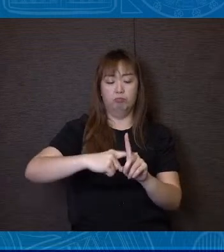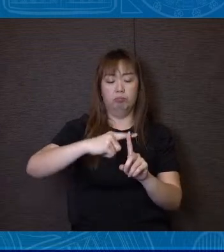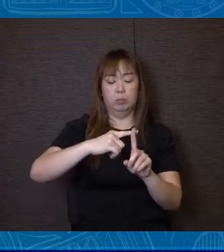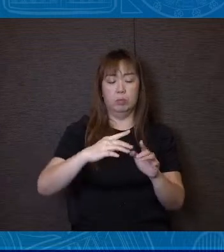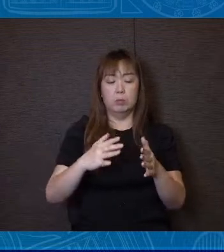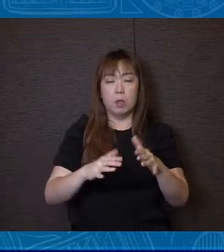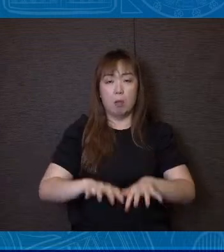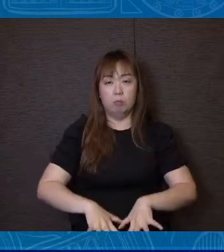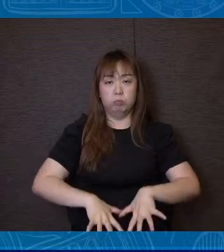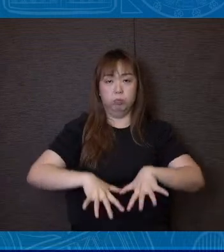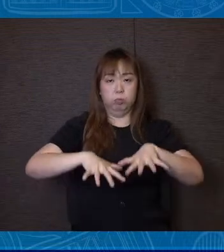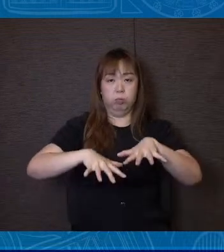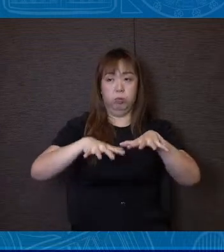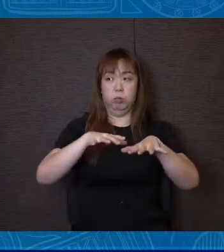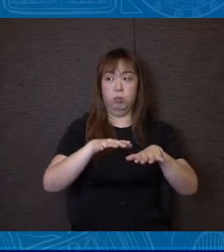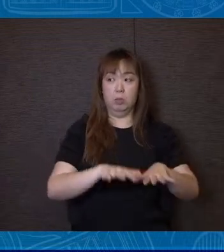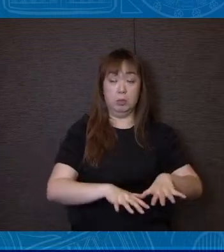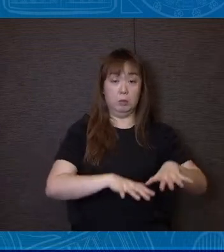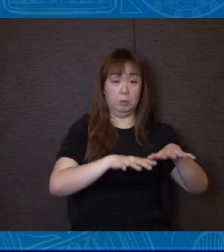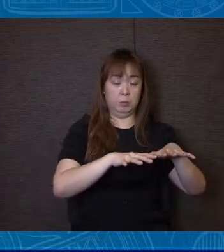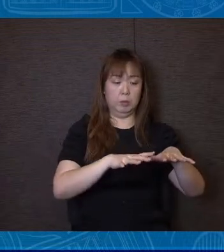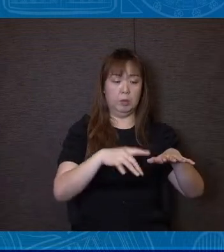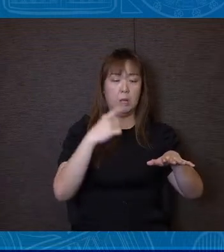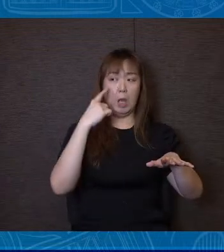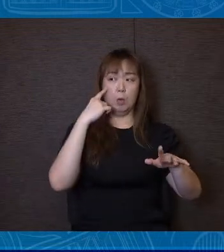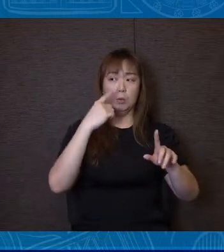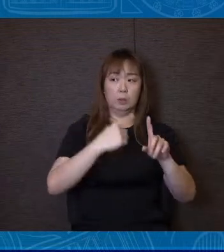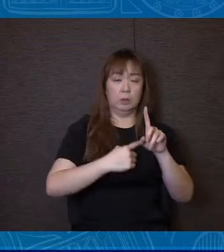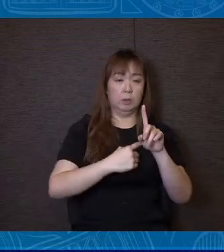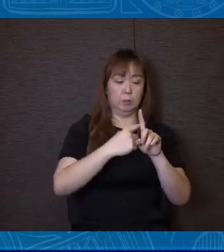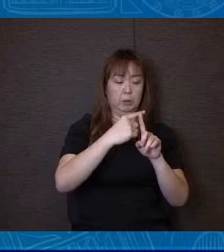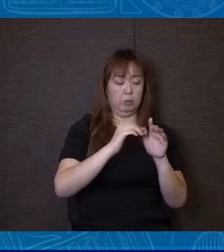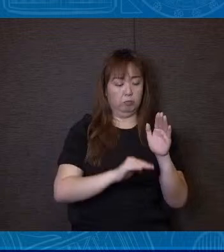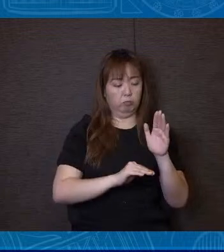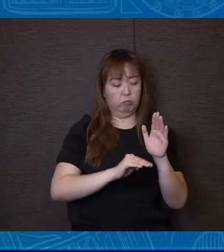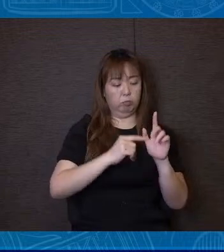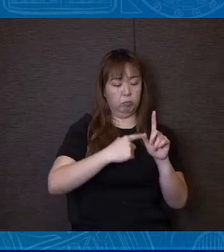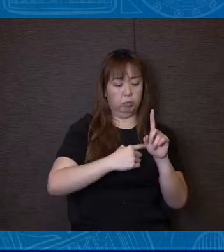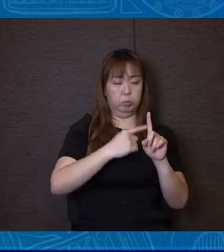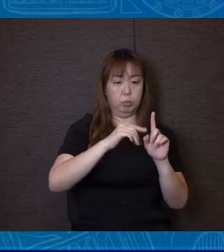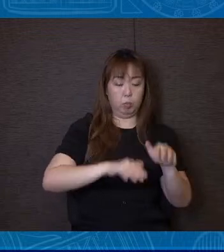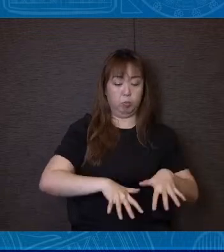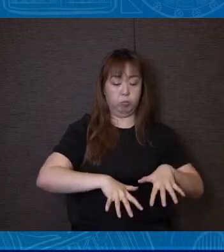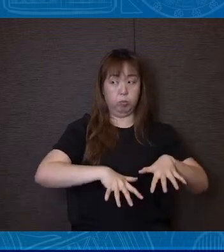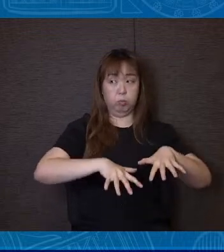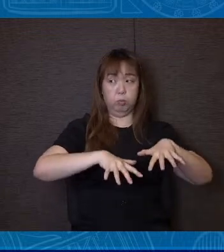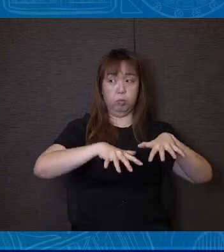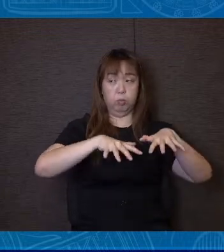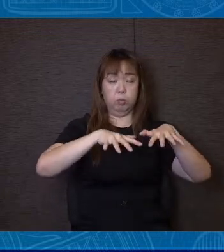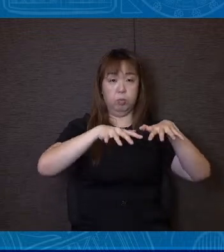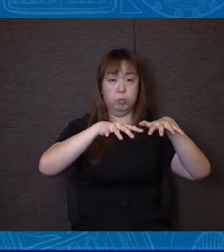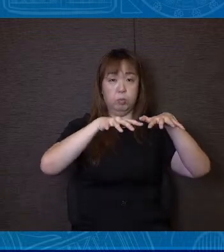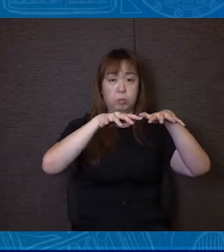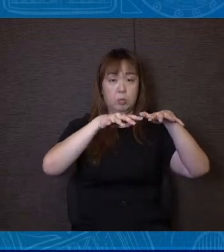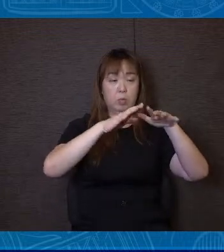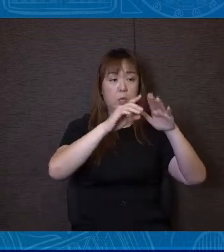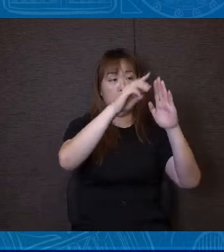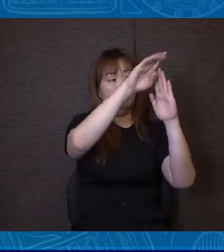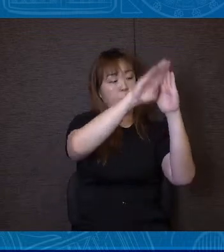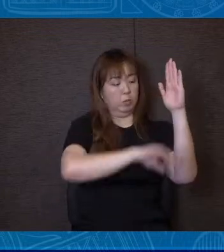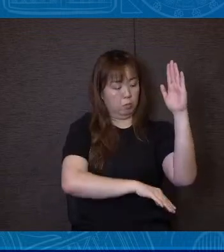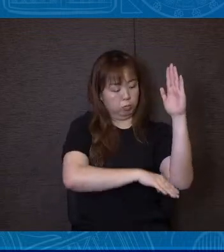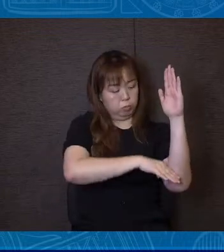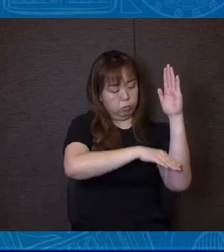the experience. Then we have pedestals running on top, such that then the cabinets on the streets are way beyond the